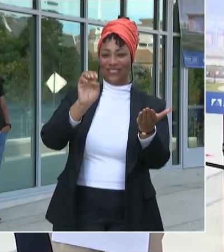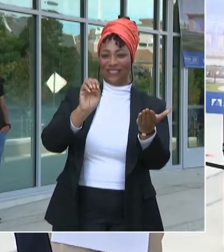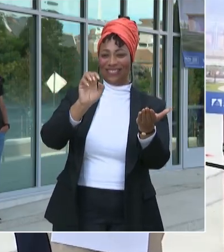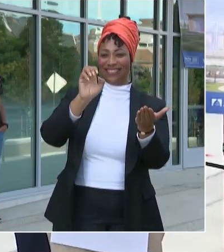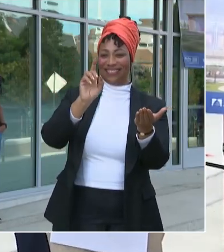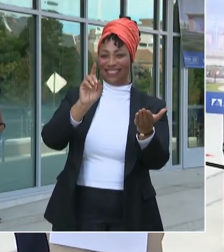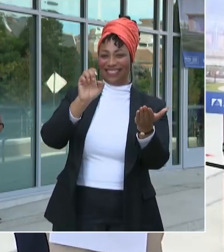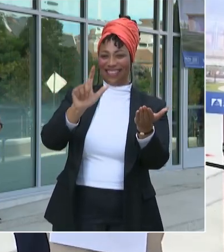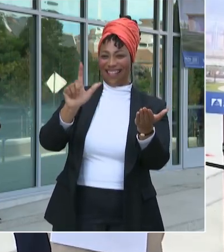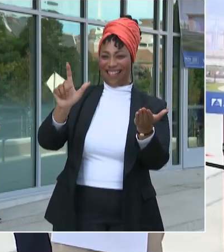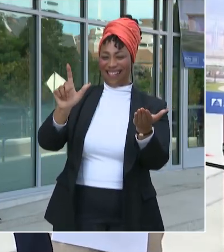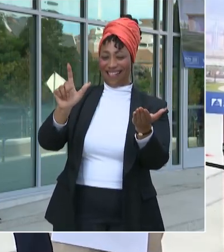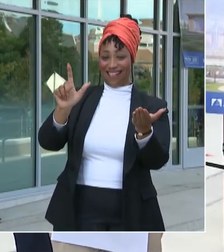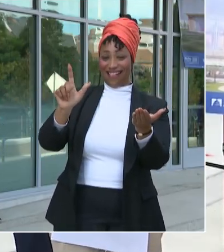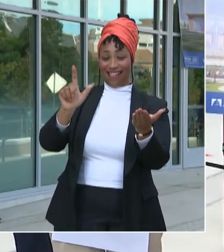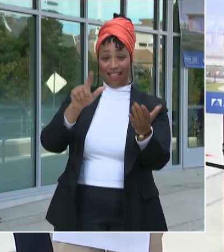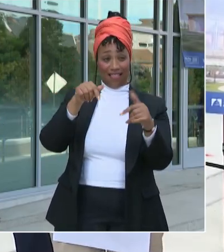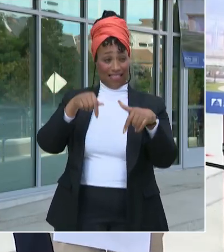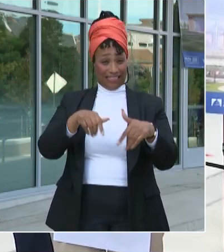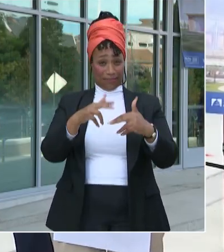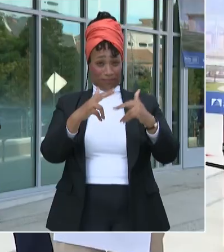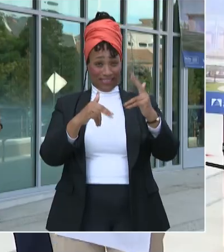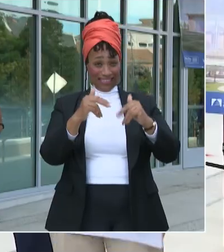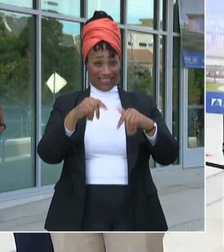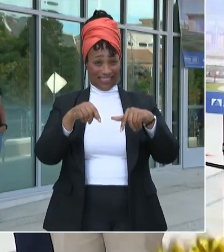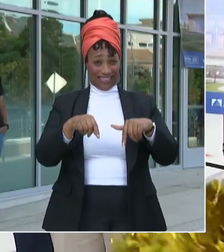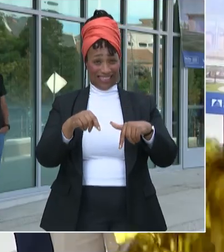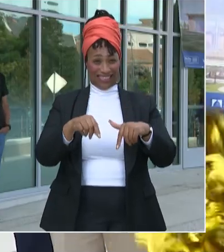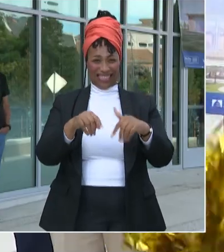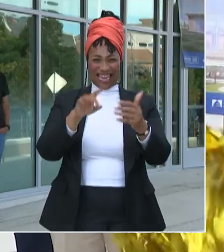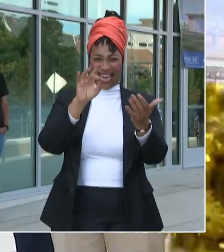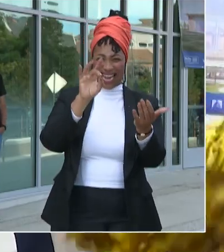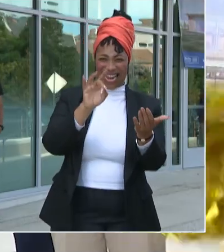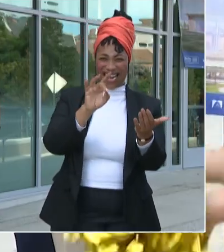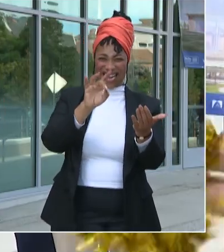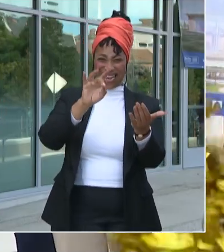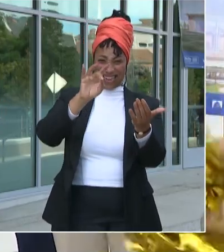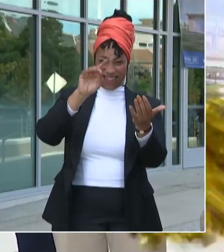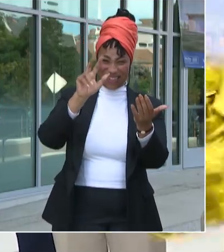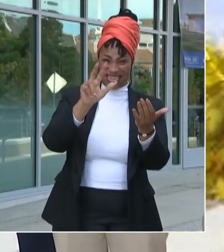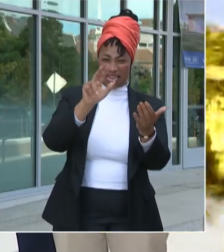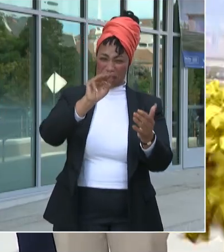million renovation. So let's hear it for DC taxpayers.